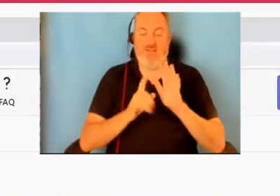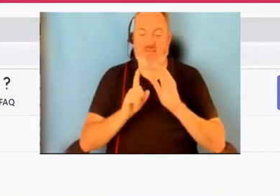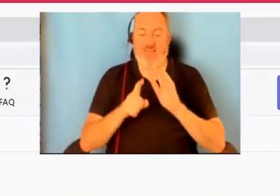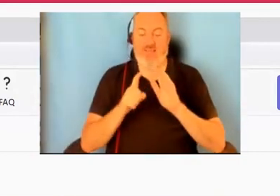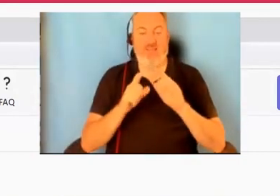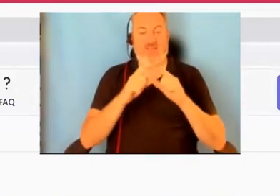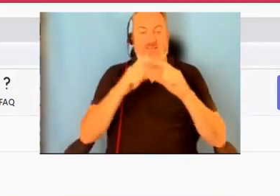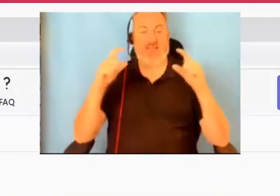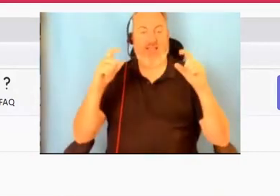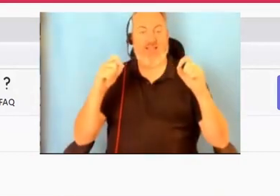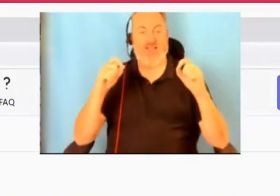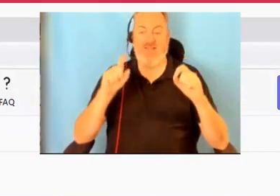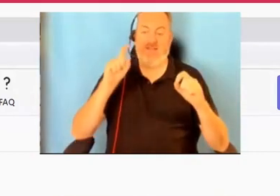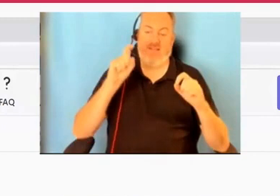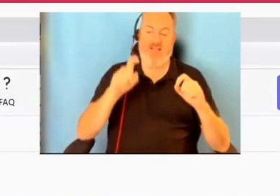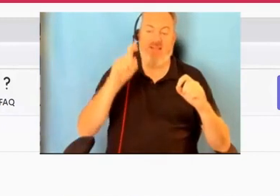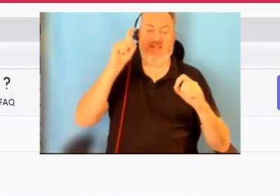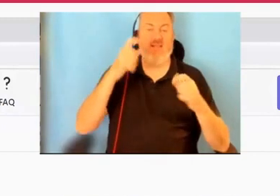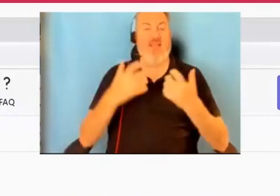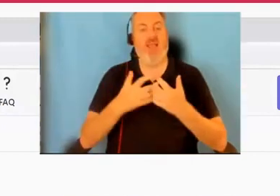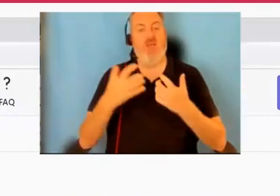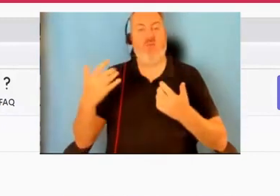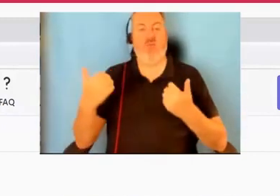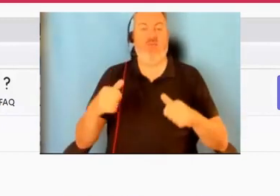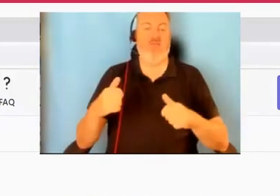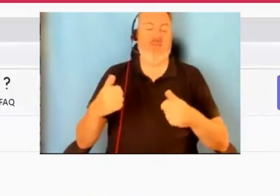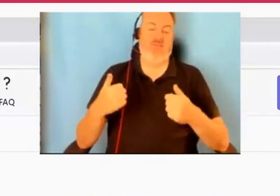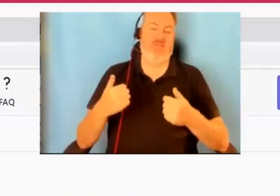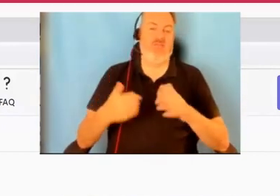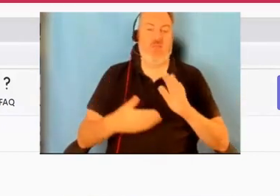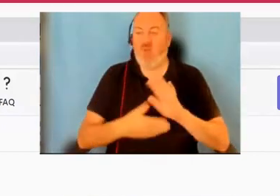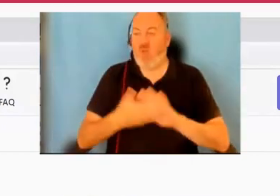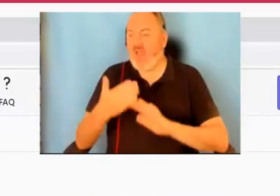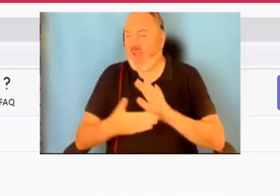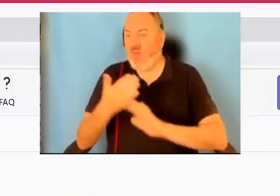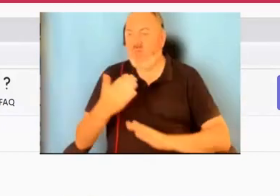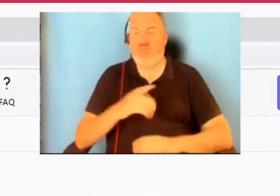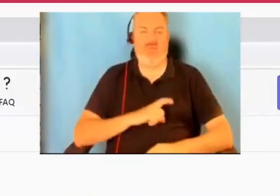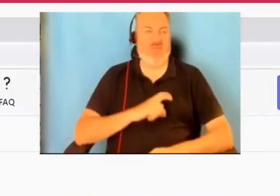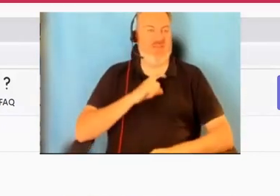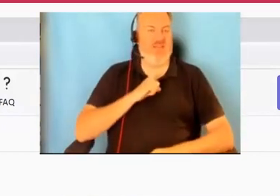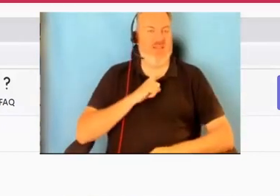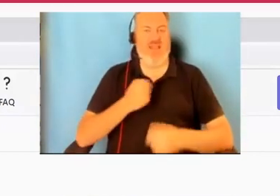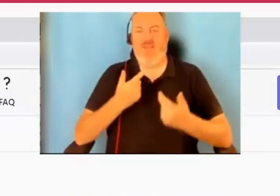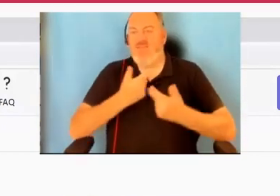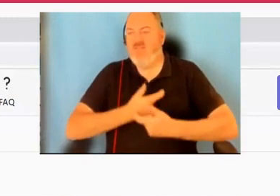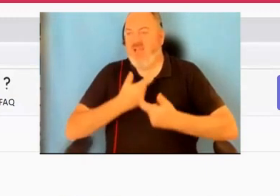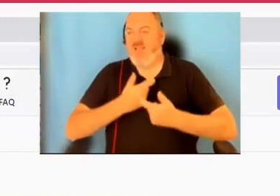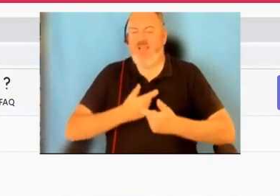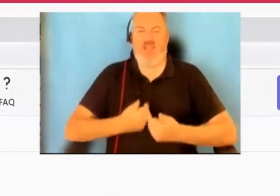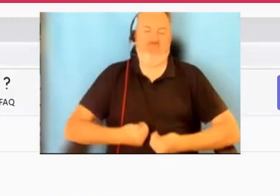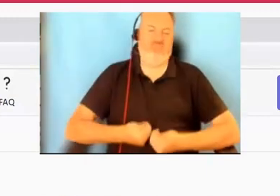tag to narrow down your search as well. So there are things such as getting out and about confidently and having a fun and fulfilling